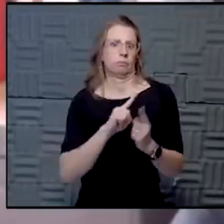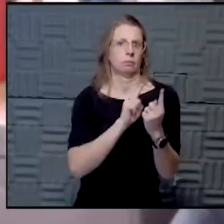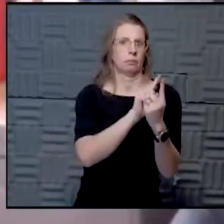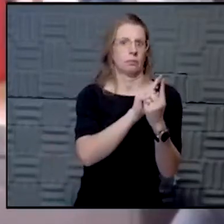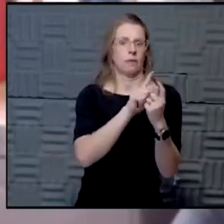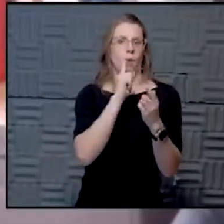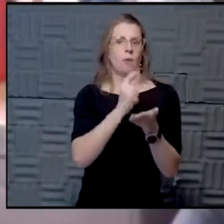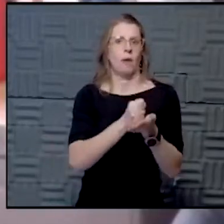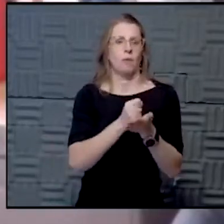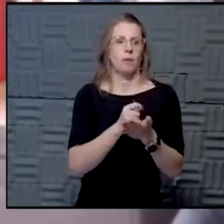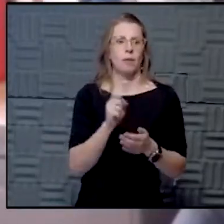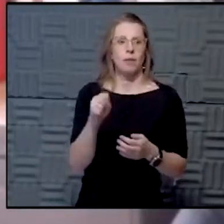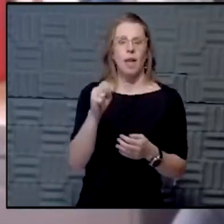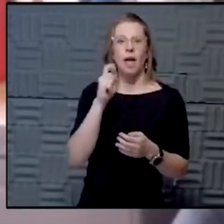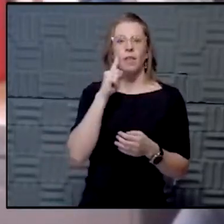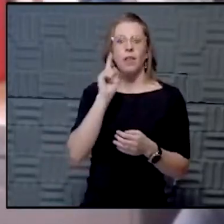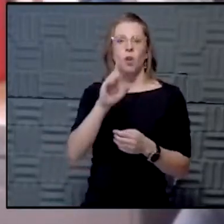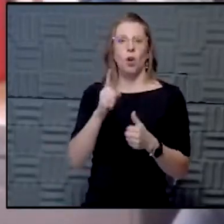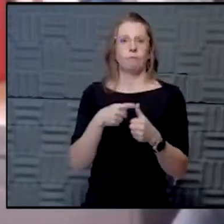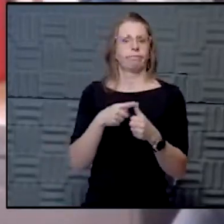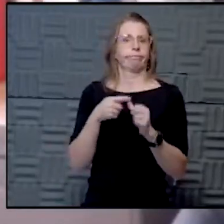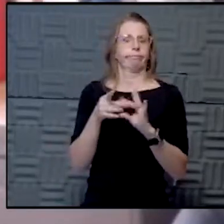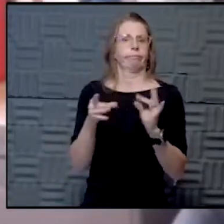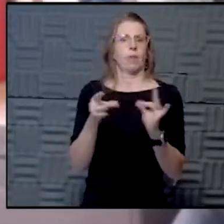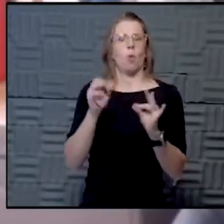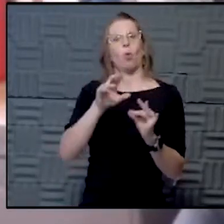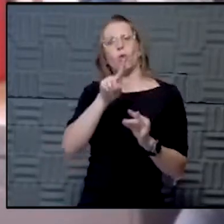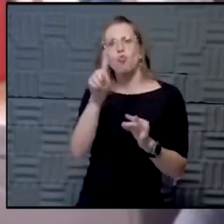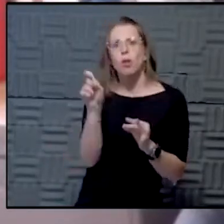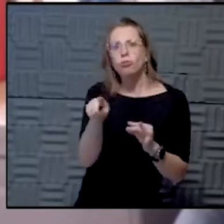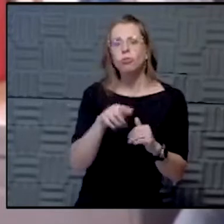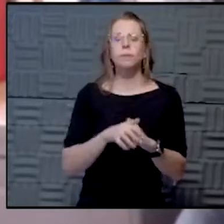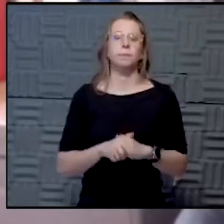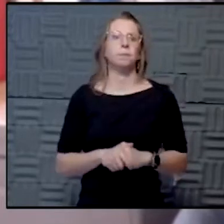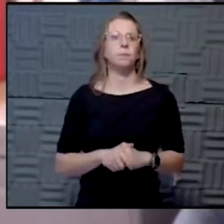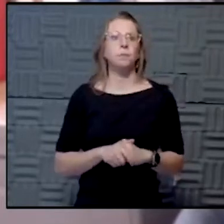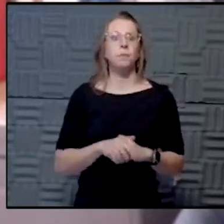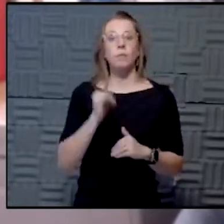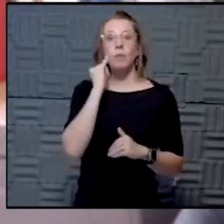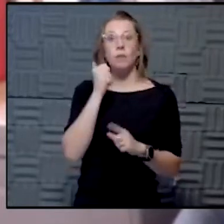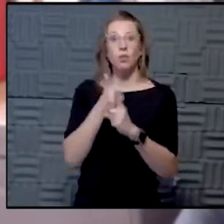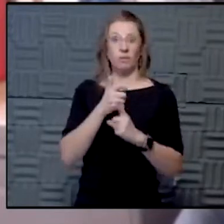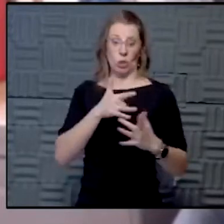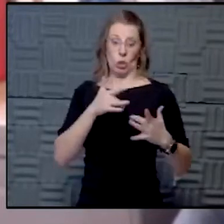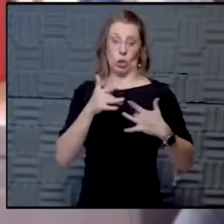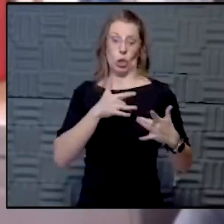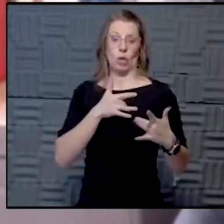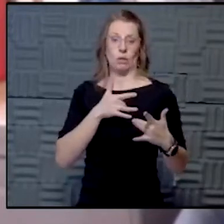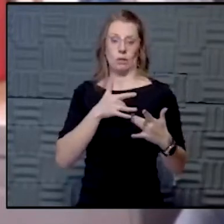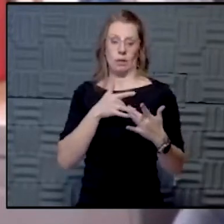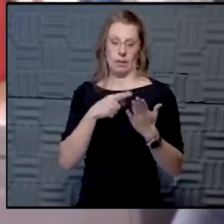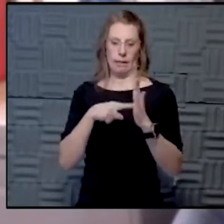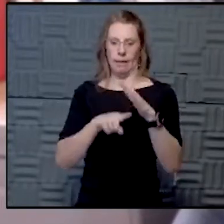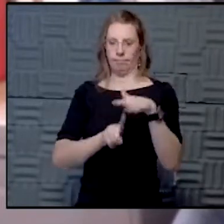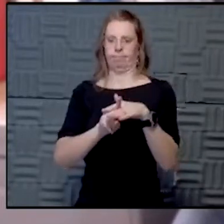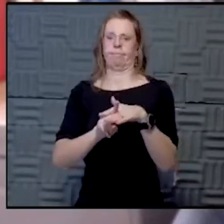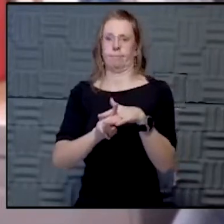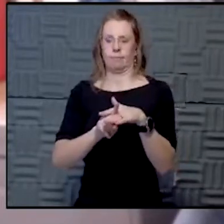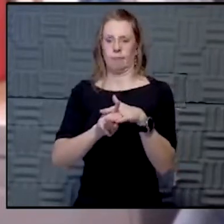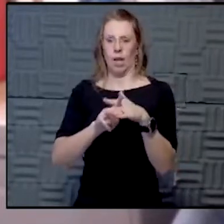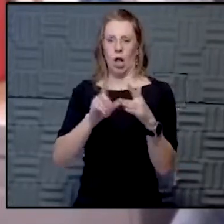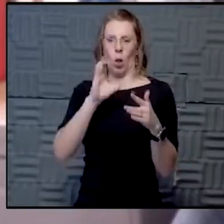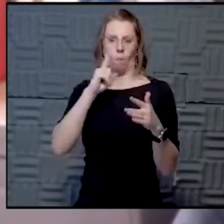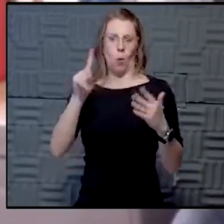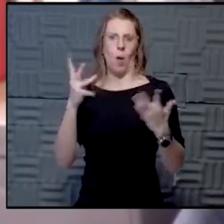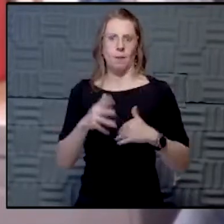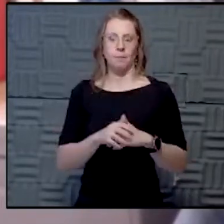think your initial comment or question of if you're concerned, what are those signs to look for? And I think that